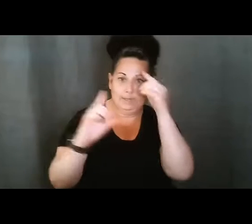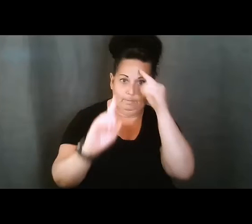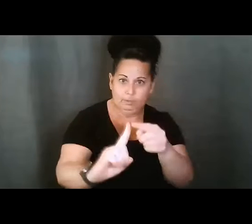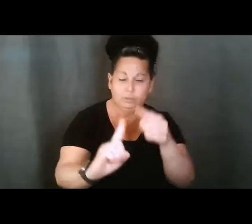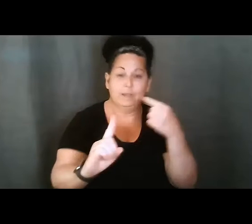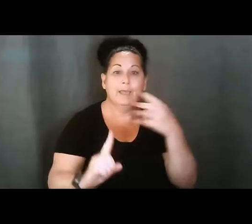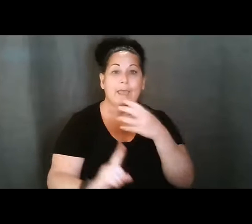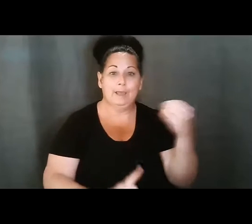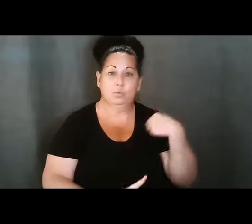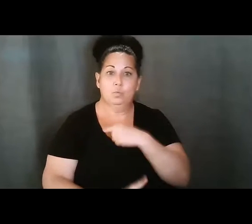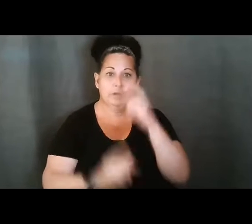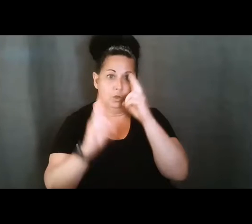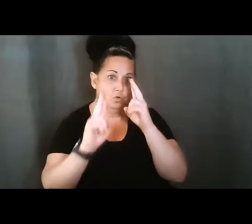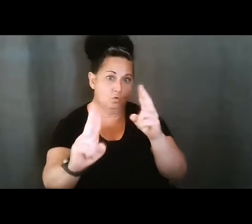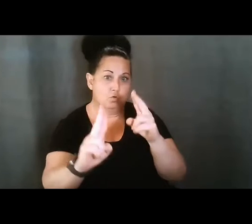in this work.